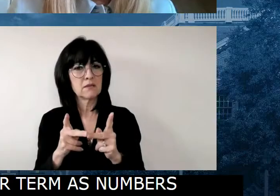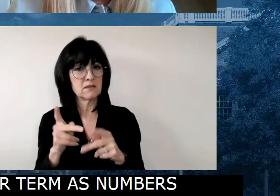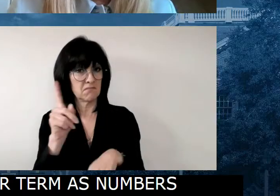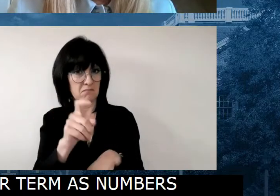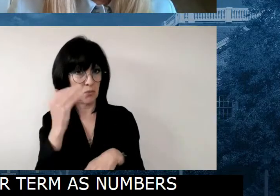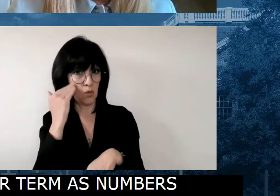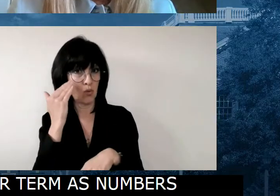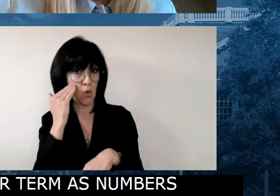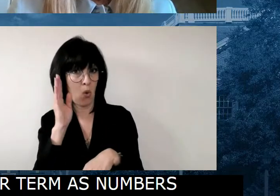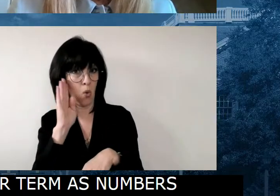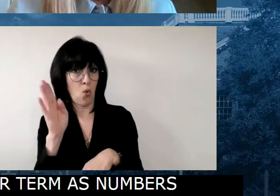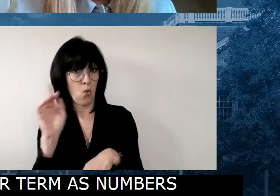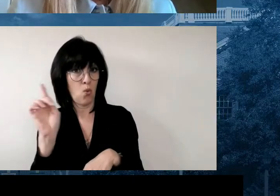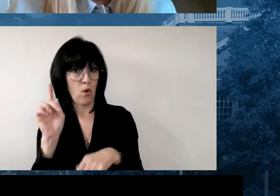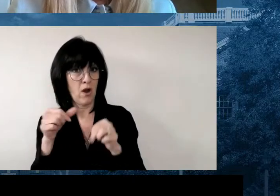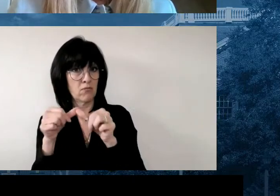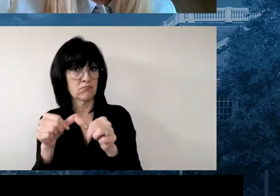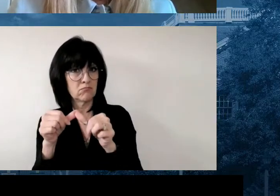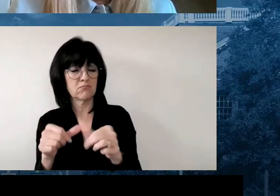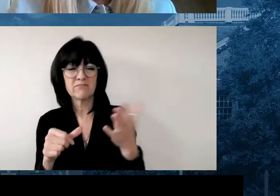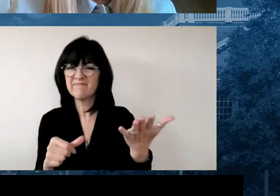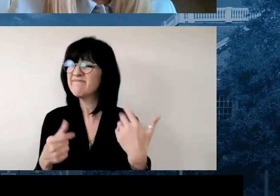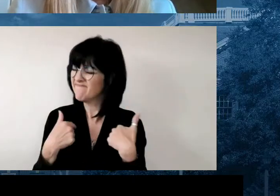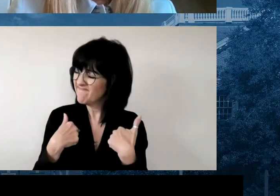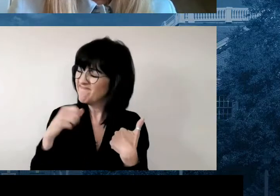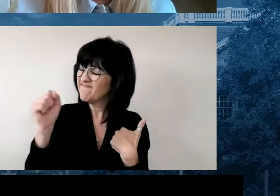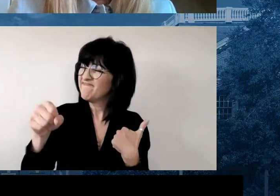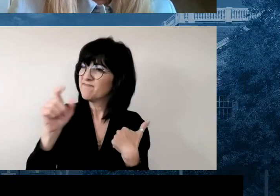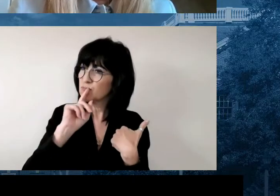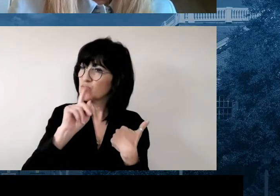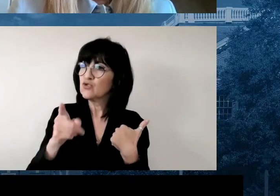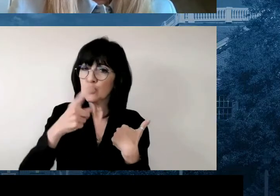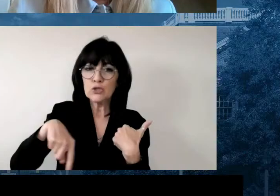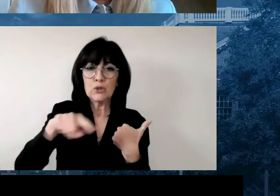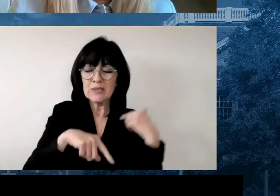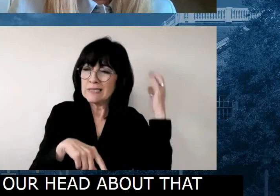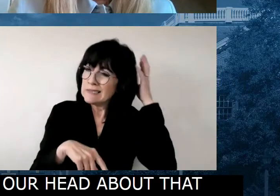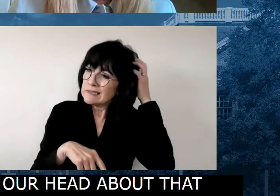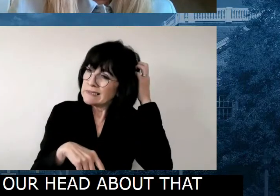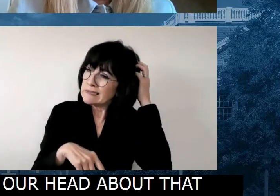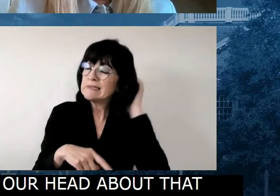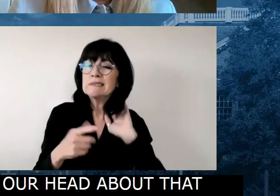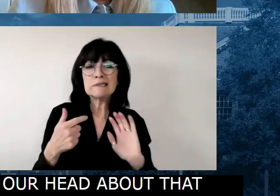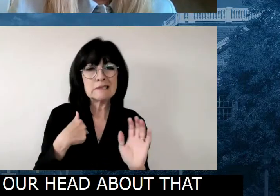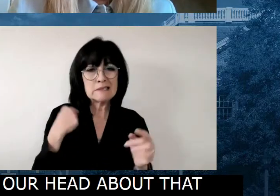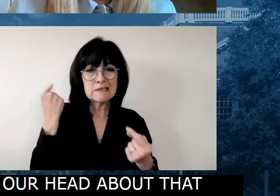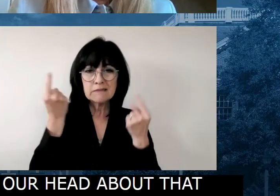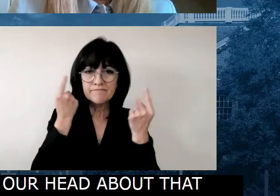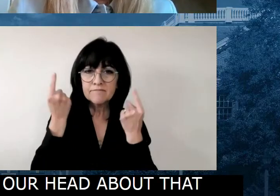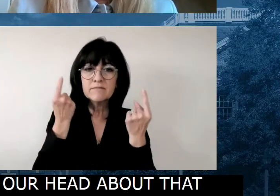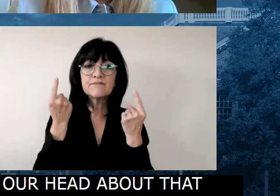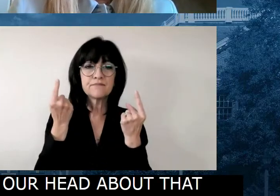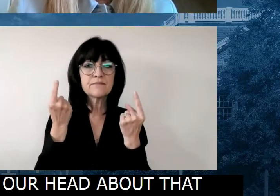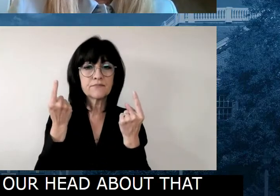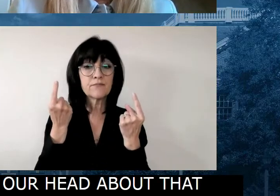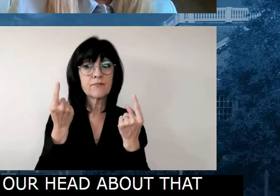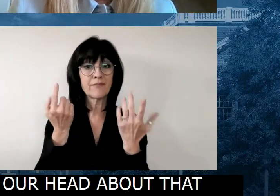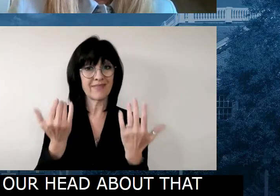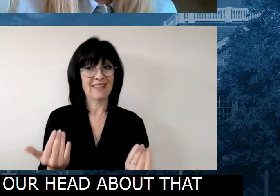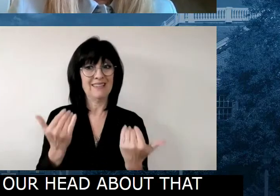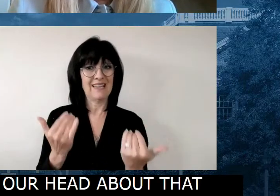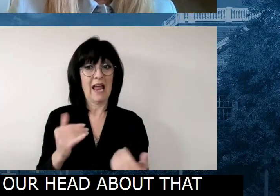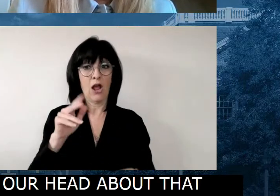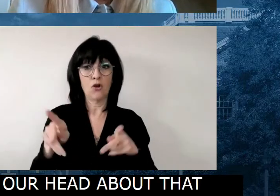bit because obviously as we get healthier, the cases drop, people aren't symptomatic, they get